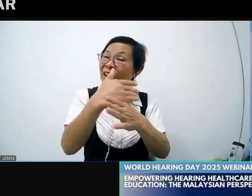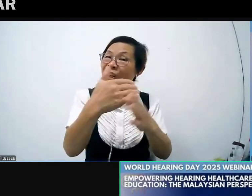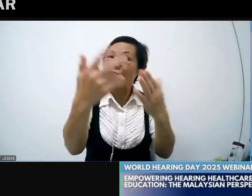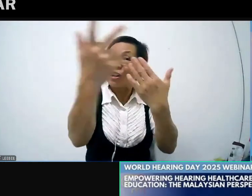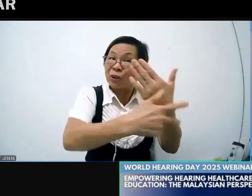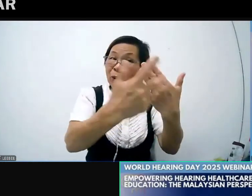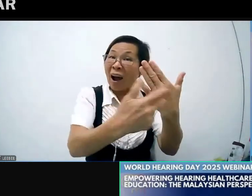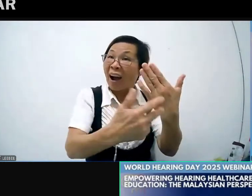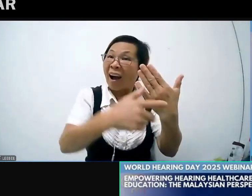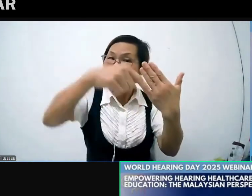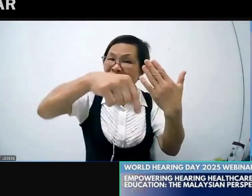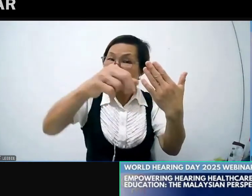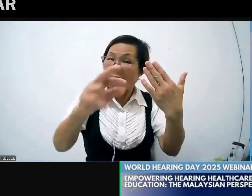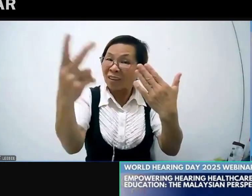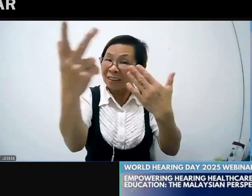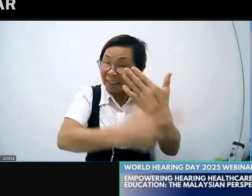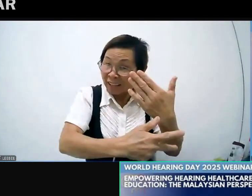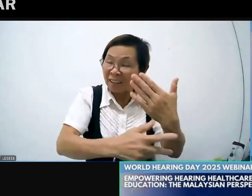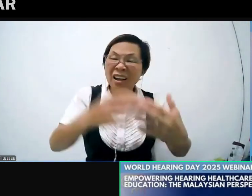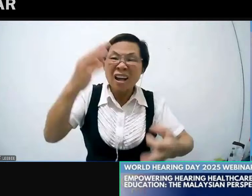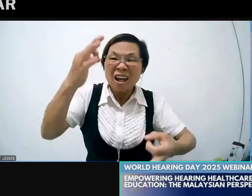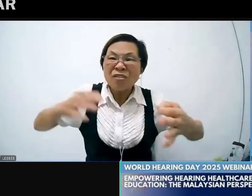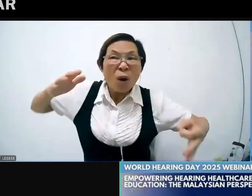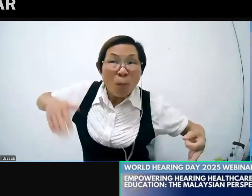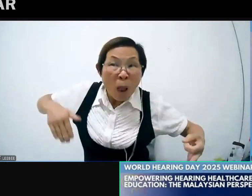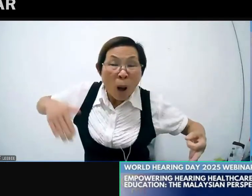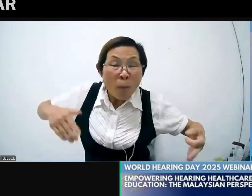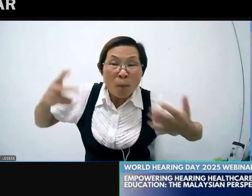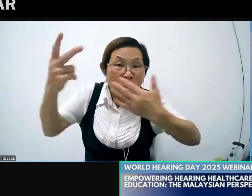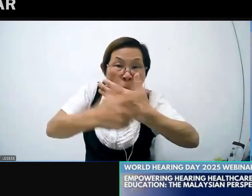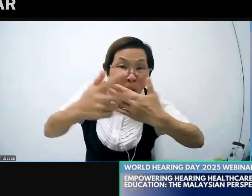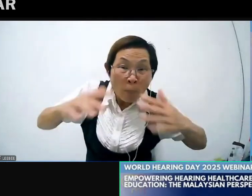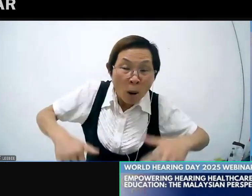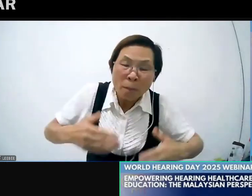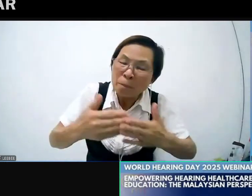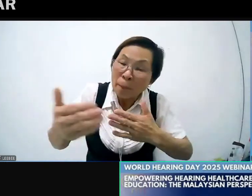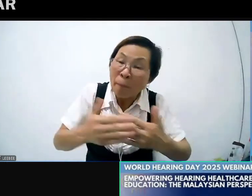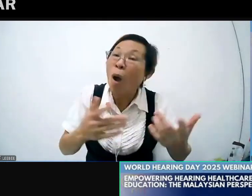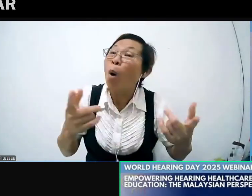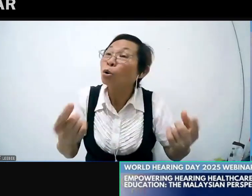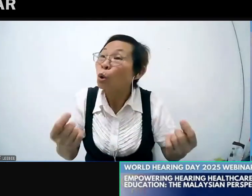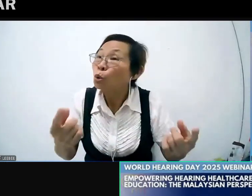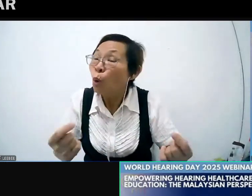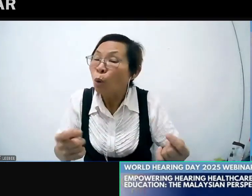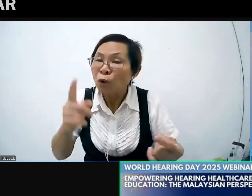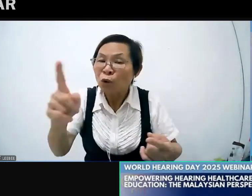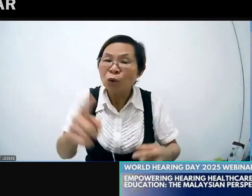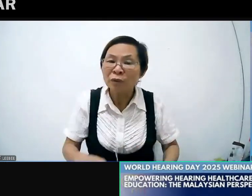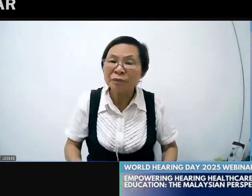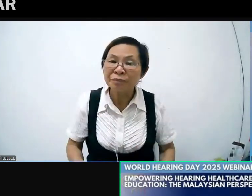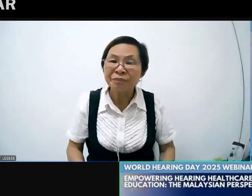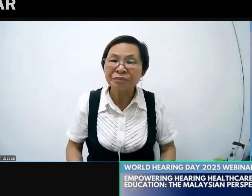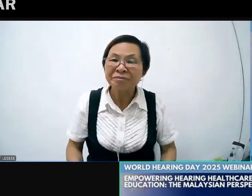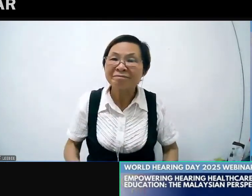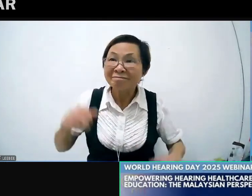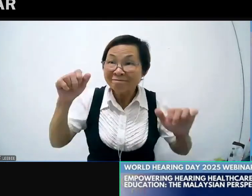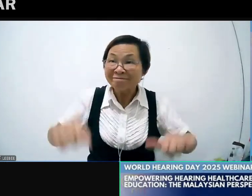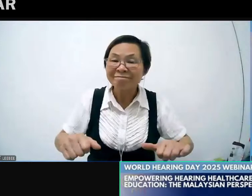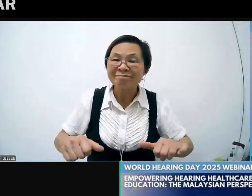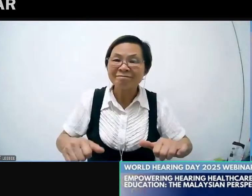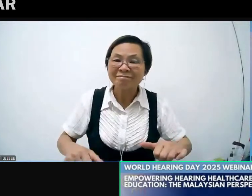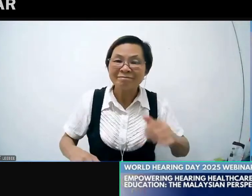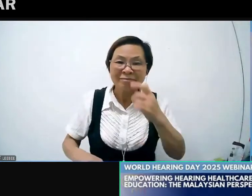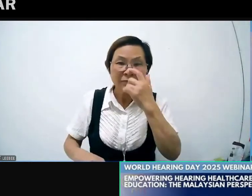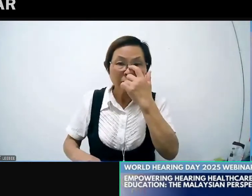now. And if you don't, what you can do is you can be promoting my UKM audiology